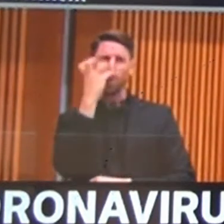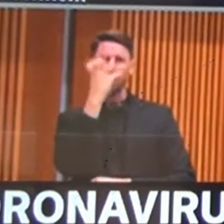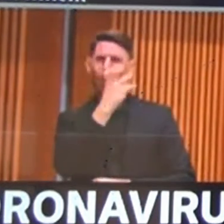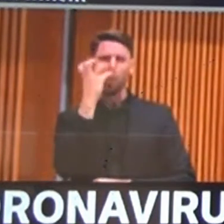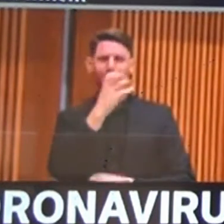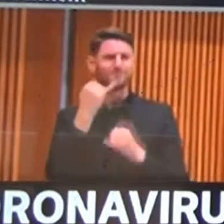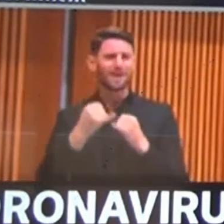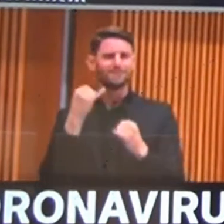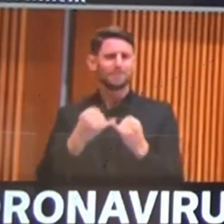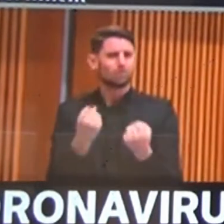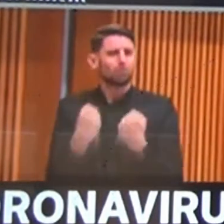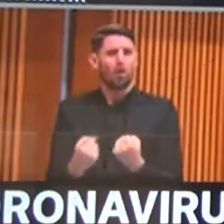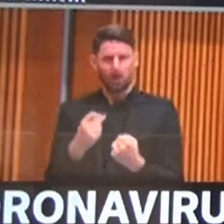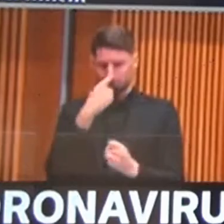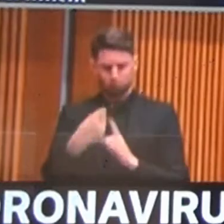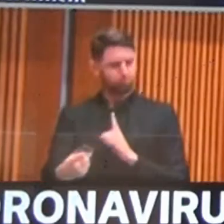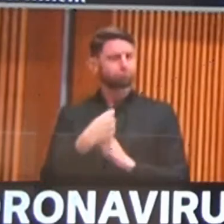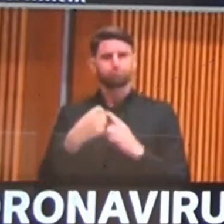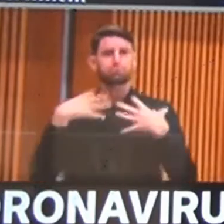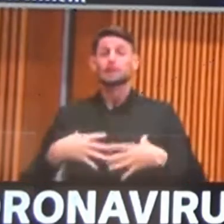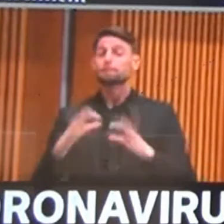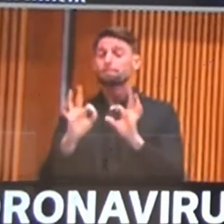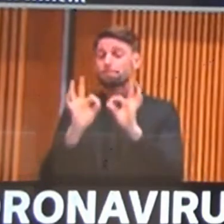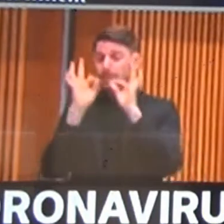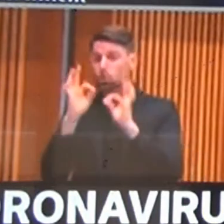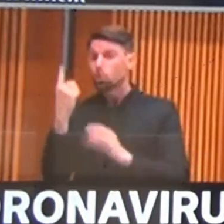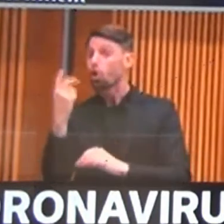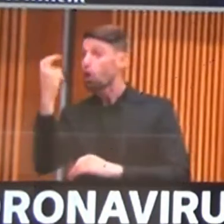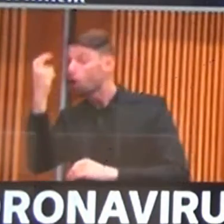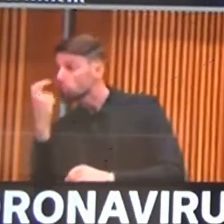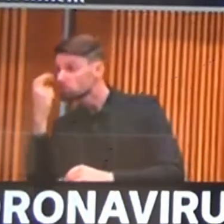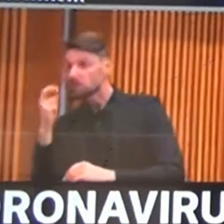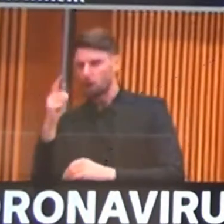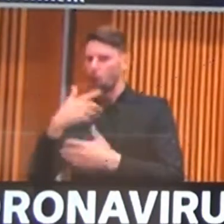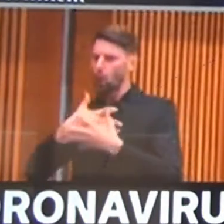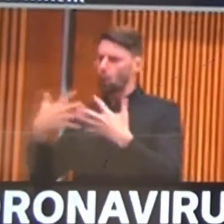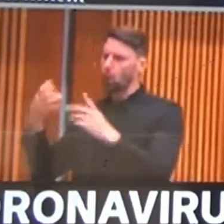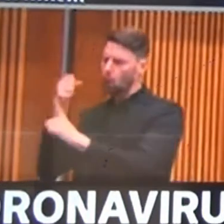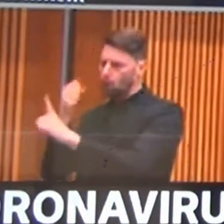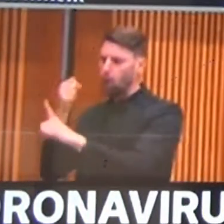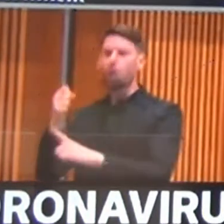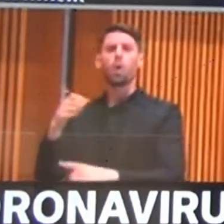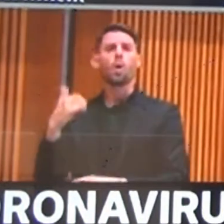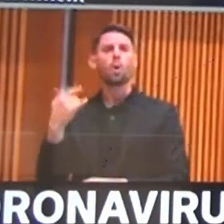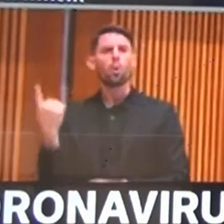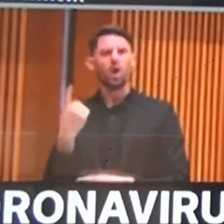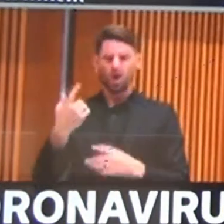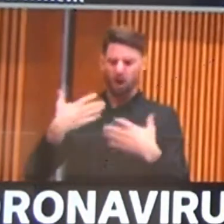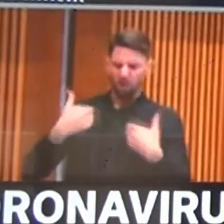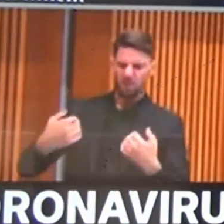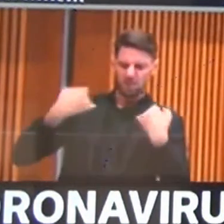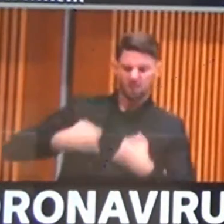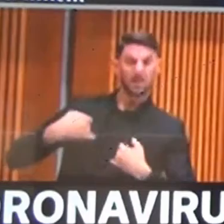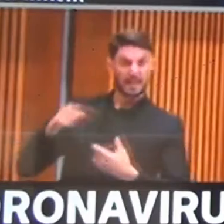or has a comorbidity, some sort of other chronic condition. But we've seen tragedies around the world of young